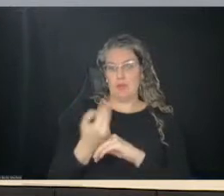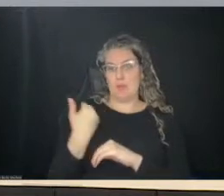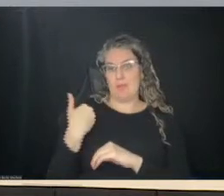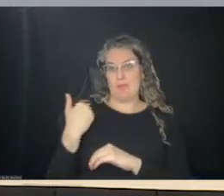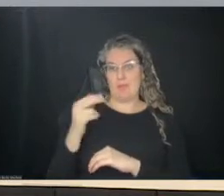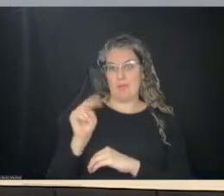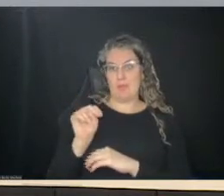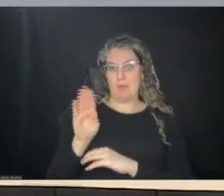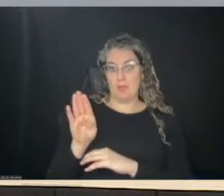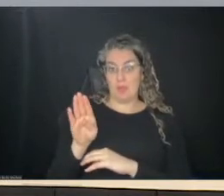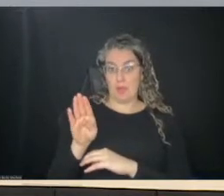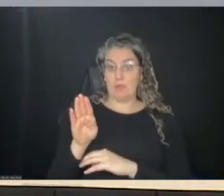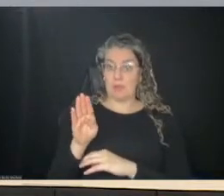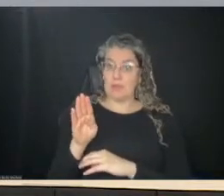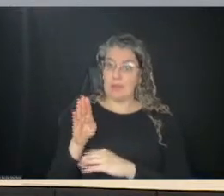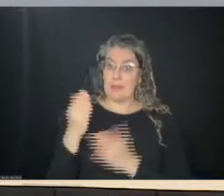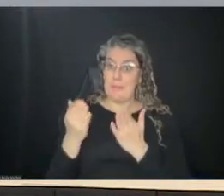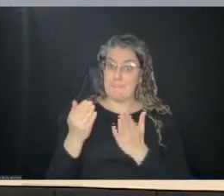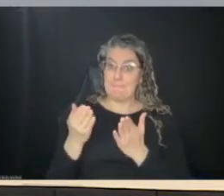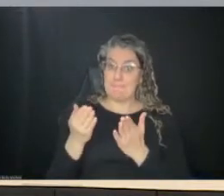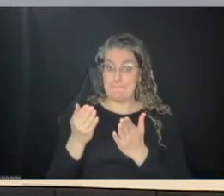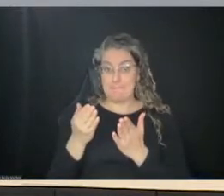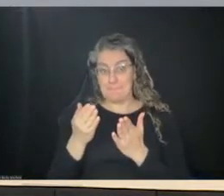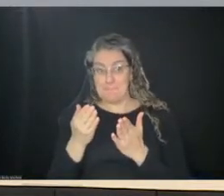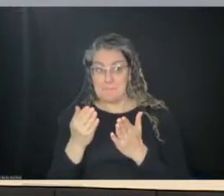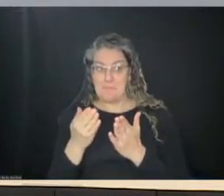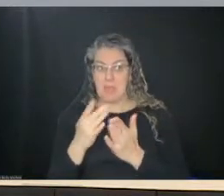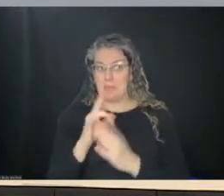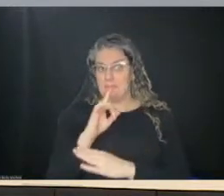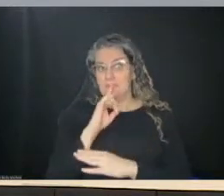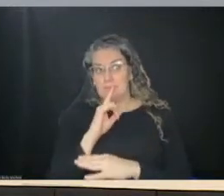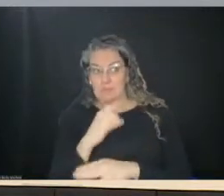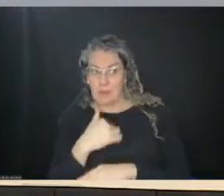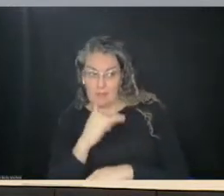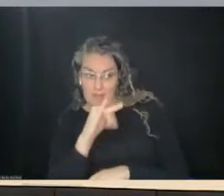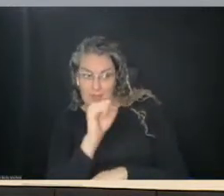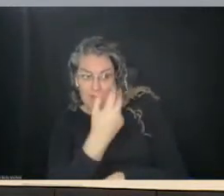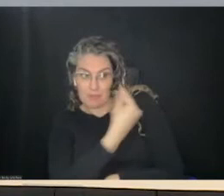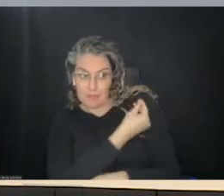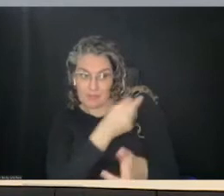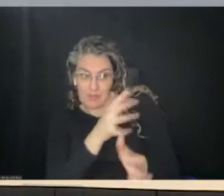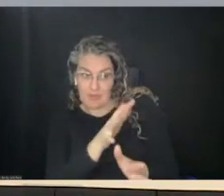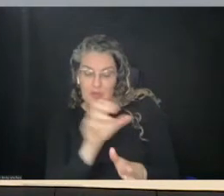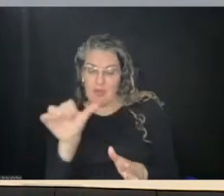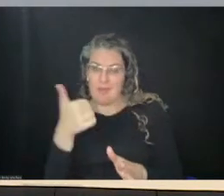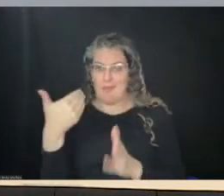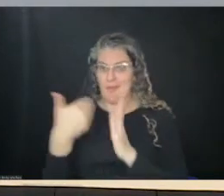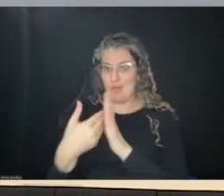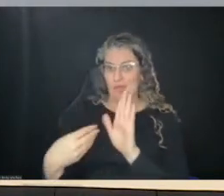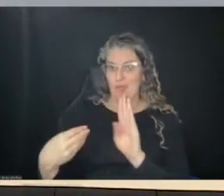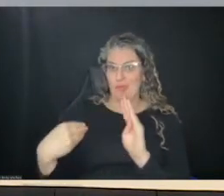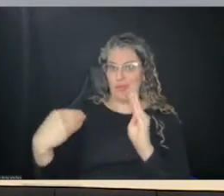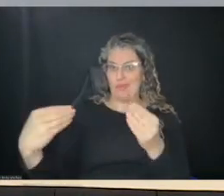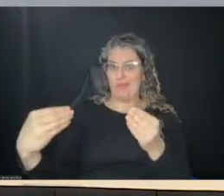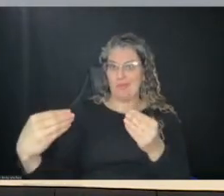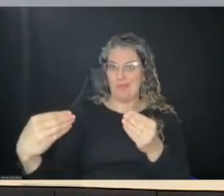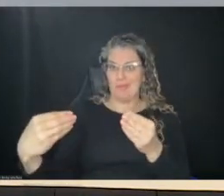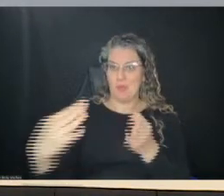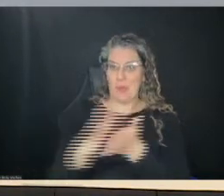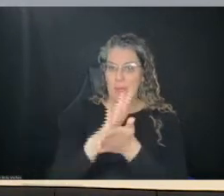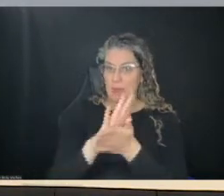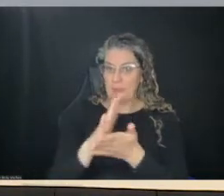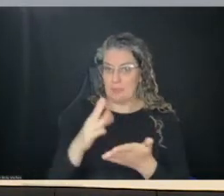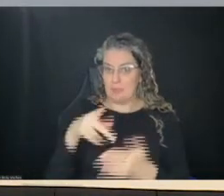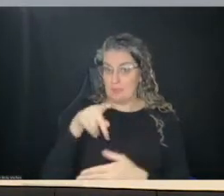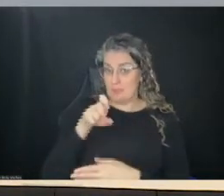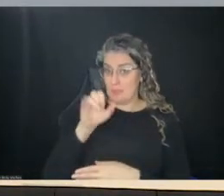some cases they may use an honor system when it comes to verifying vaccine status. So I'm wondering, when it comes to PEI, what forms of